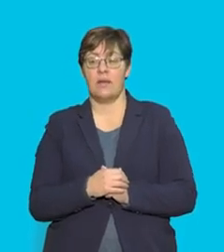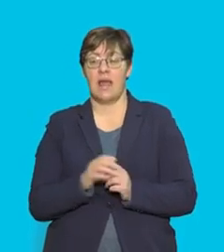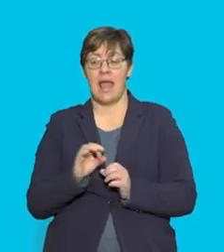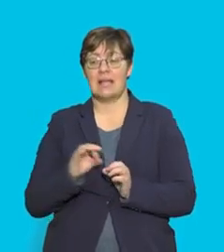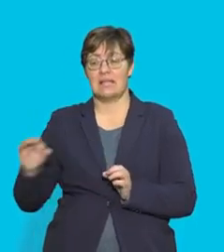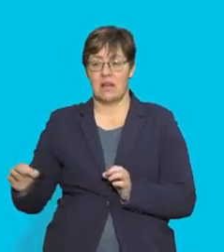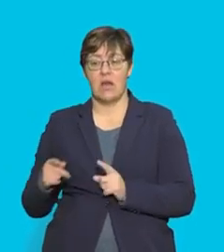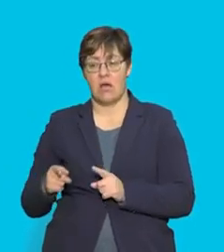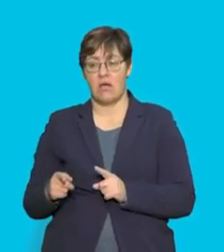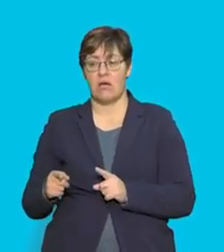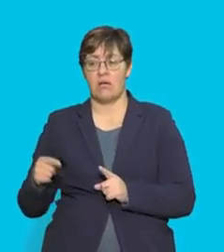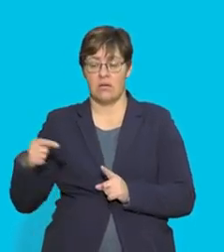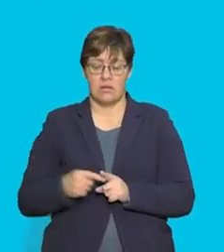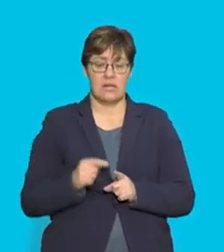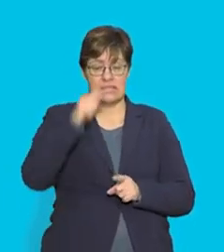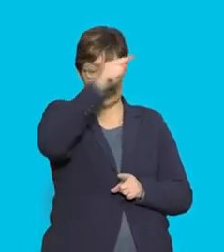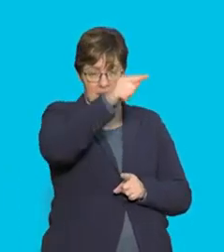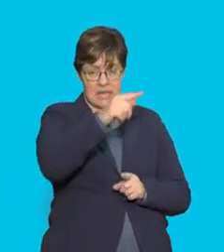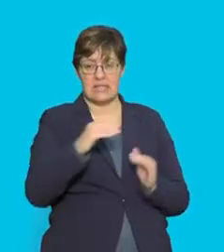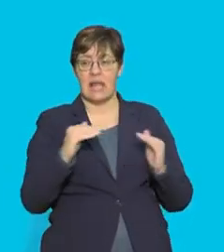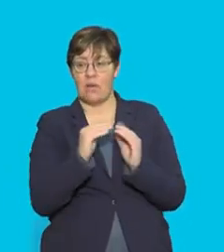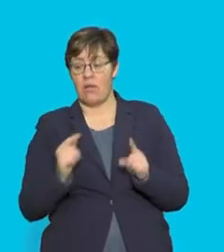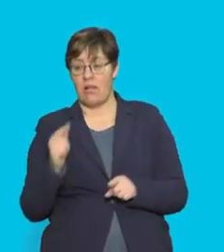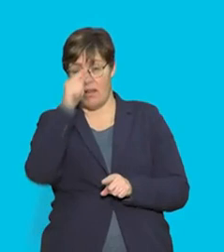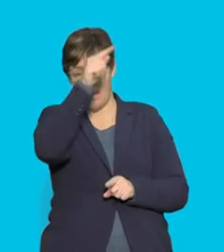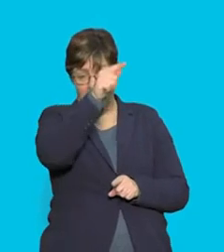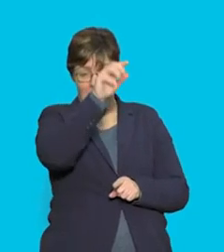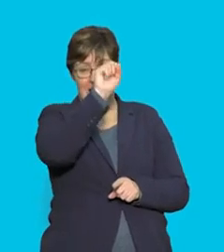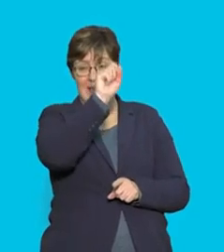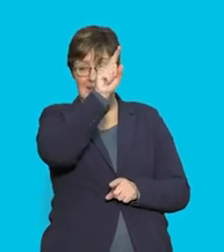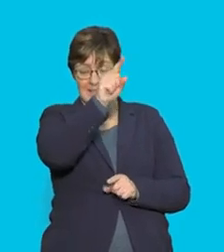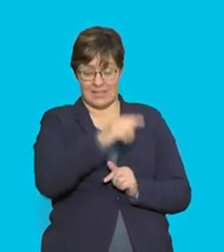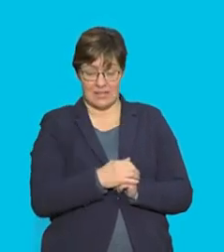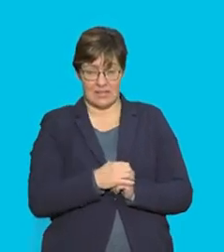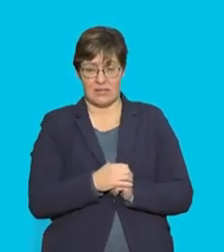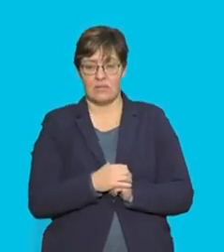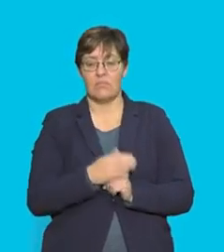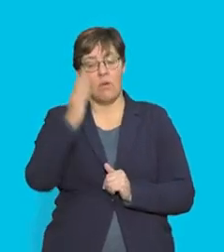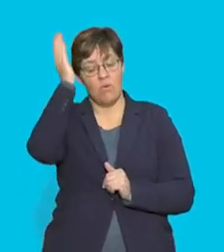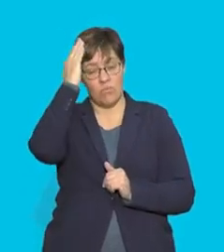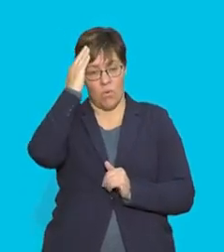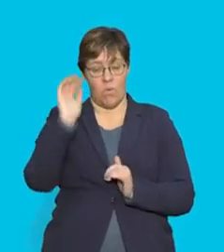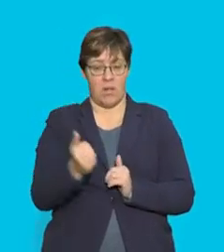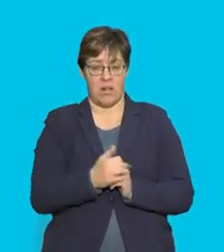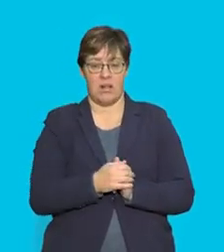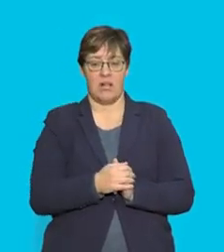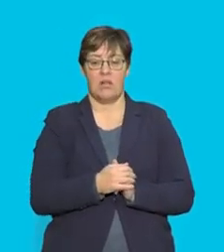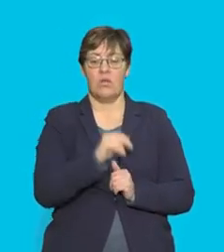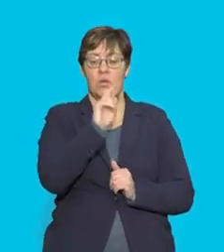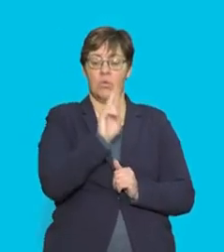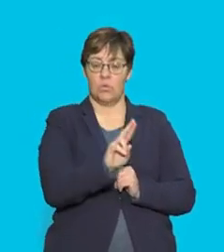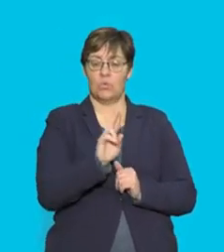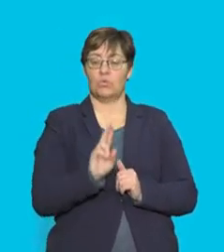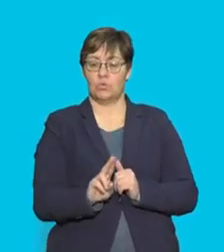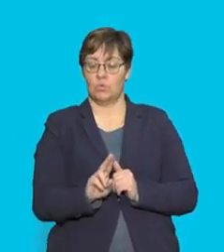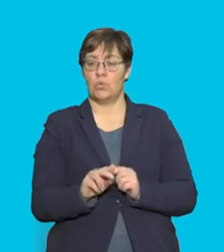call an exterior angle of a cyclic quad, which will be equals to that angle that I have there, right? So I know that